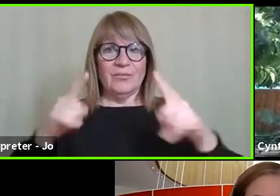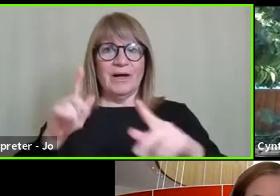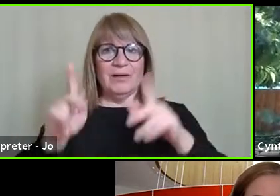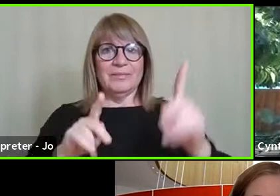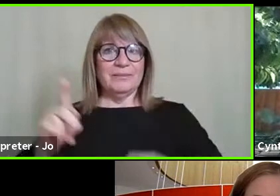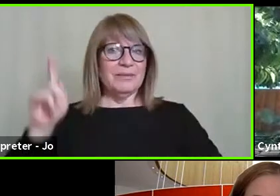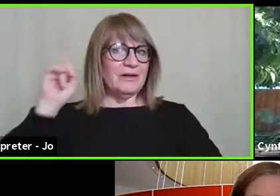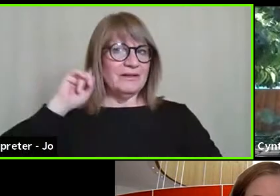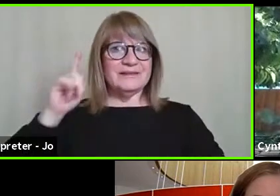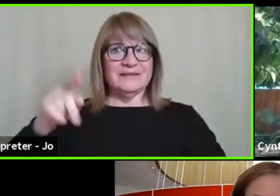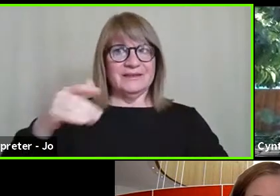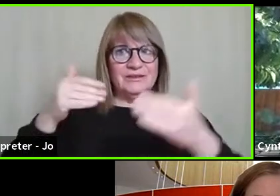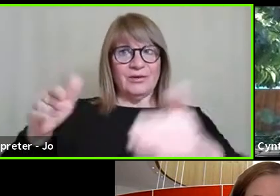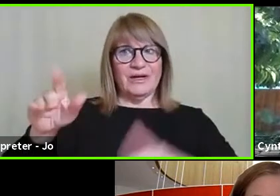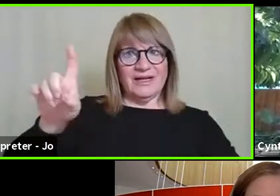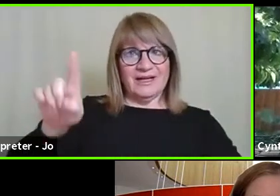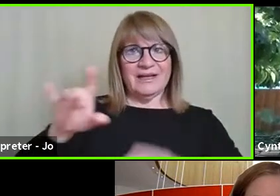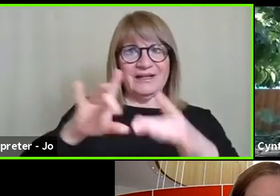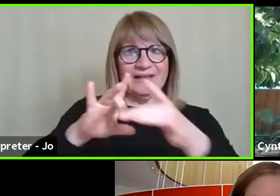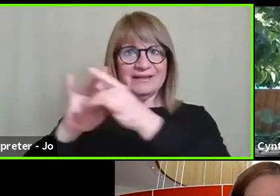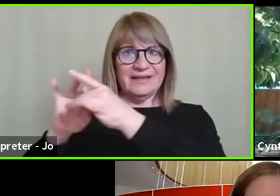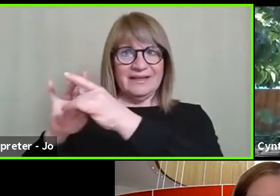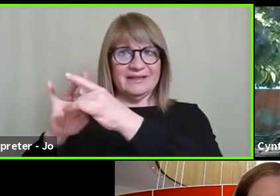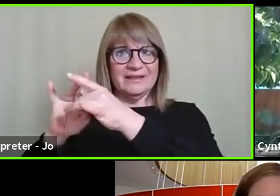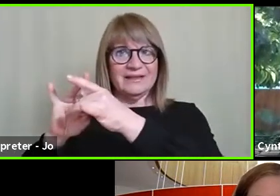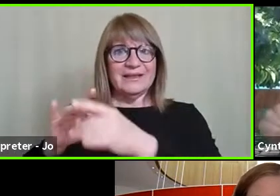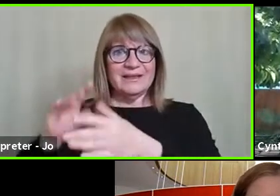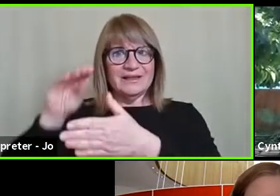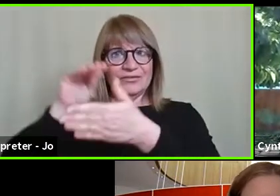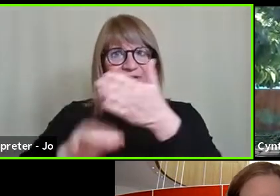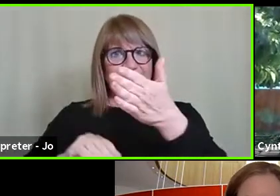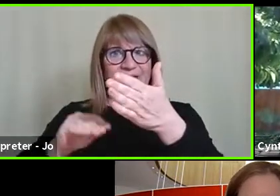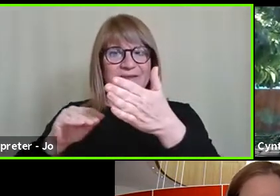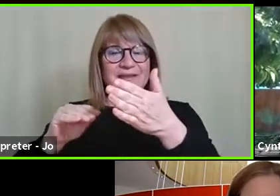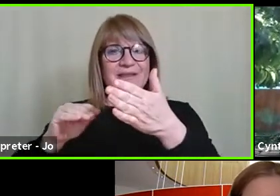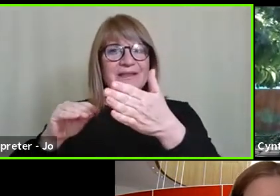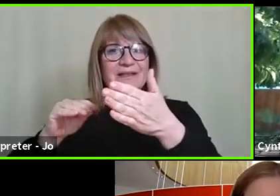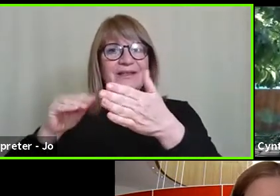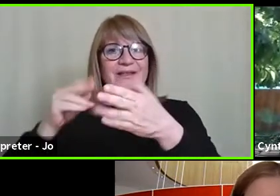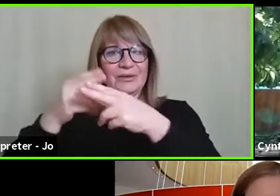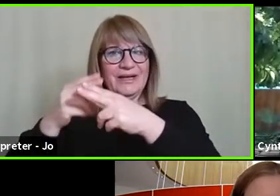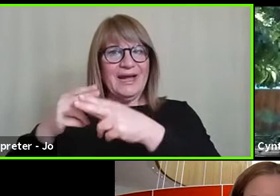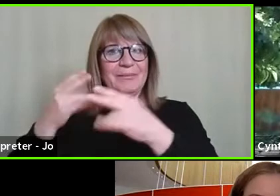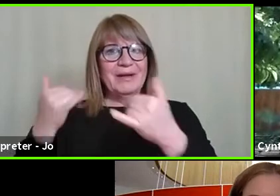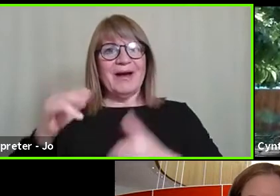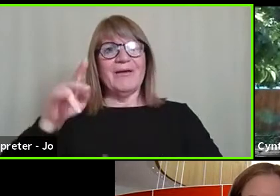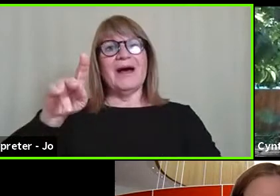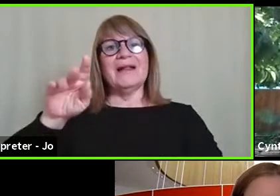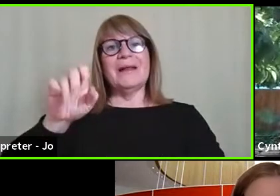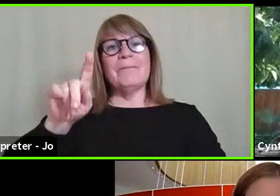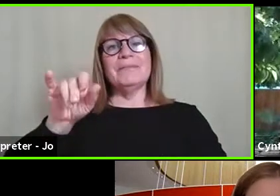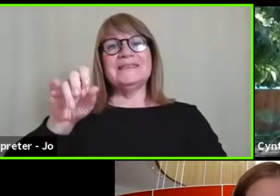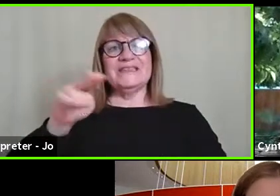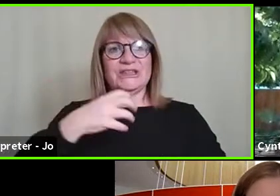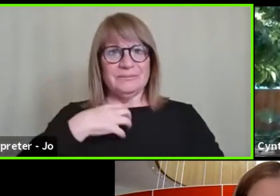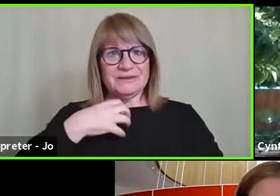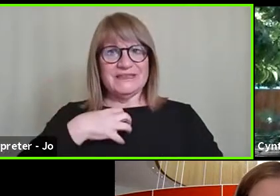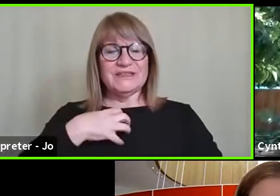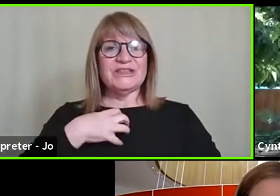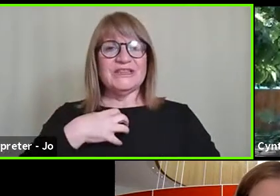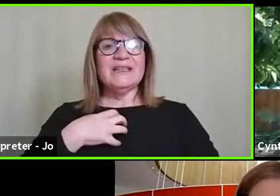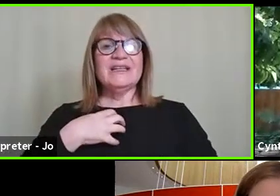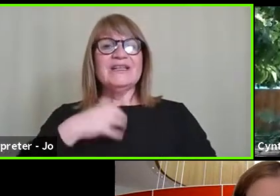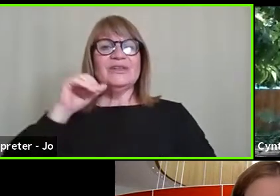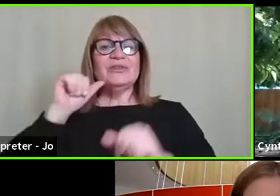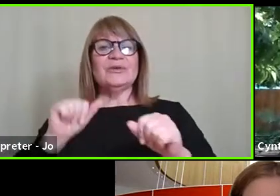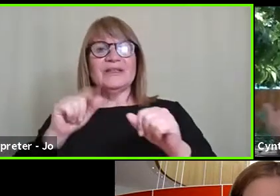that link and if nothing else do the petition now take care of the letter later and also take a moment to just engage in some magical thinking